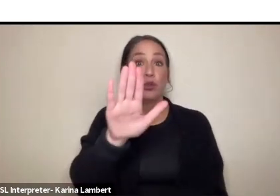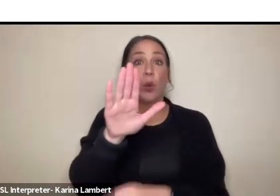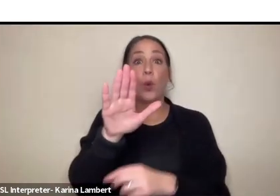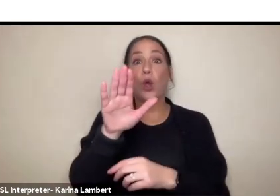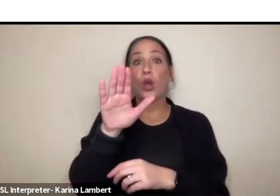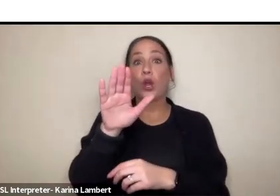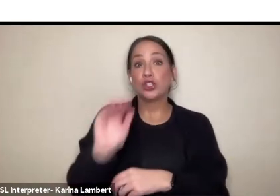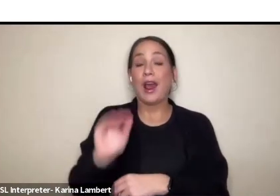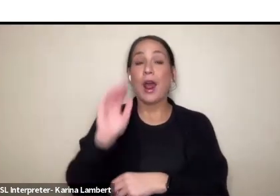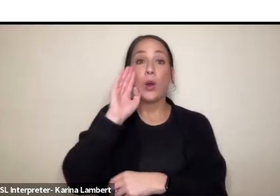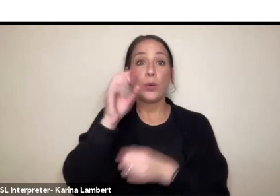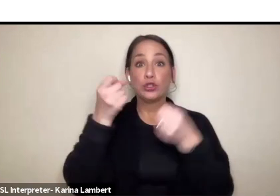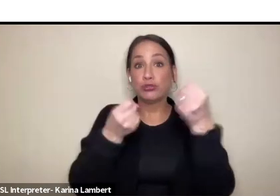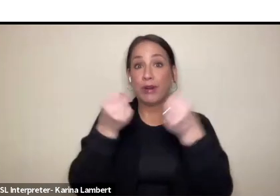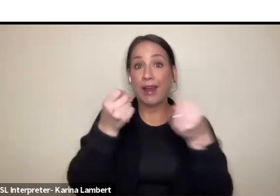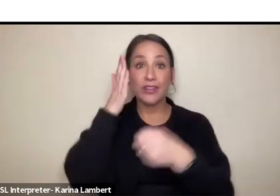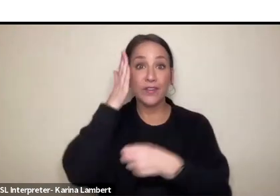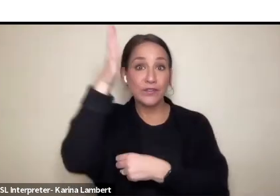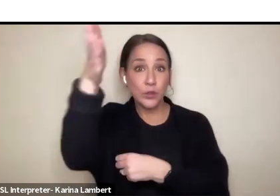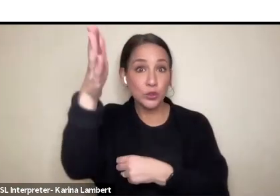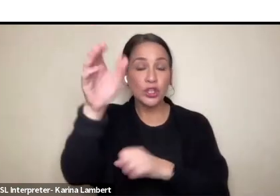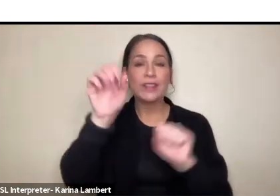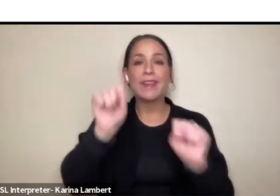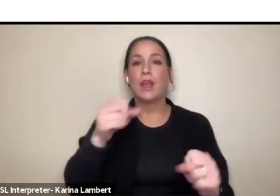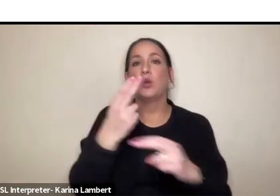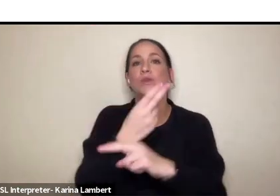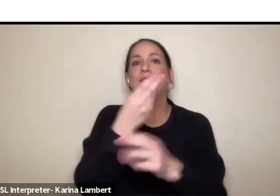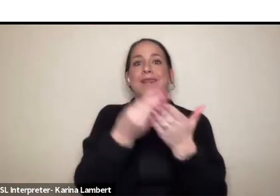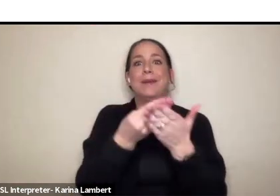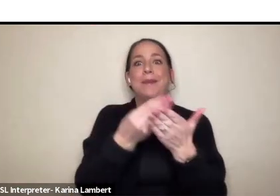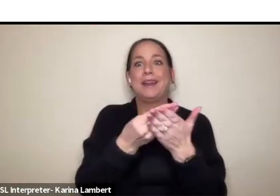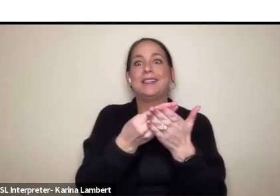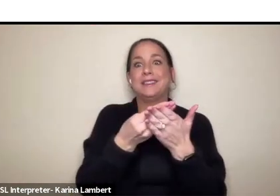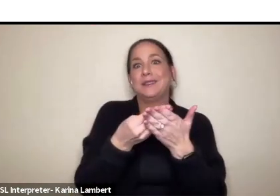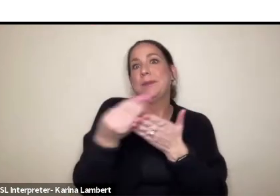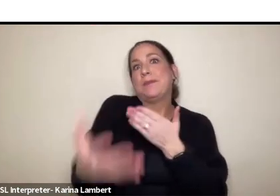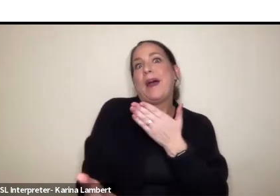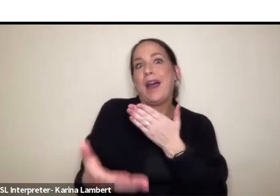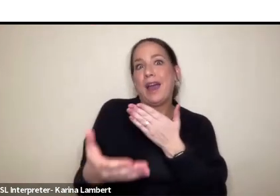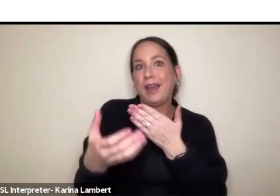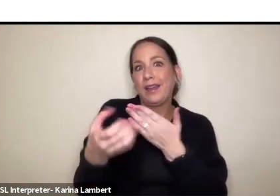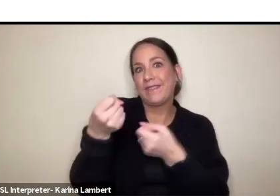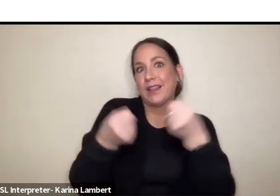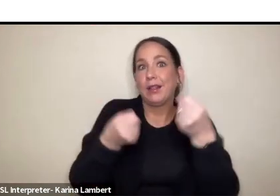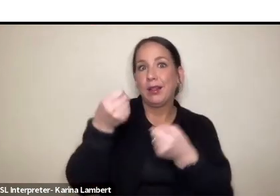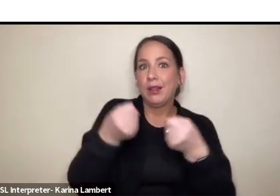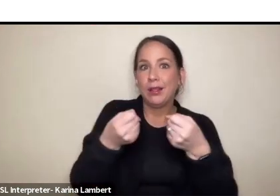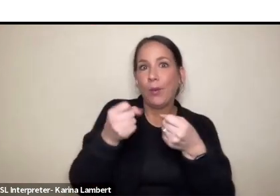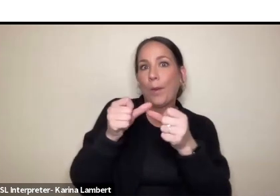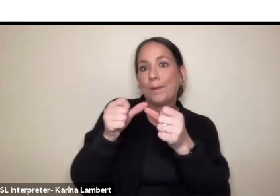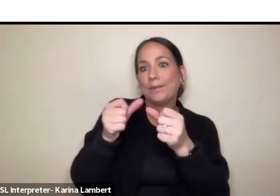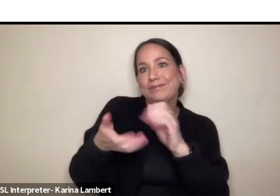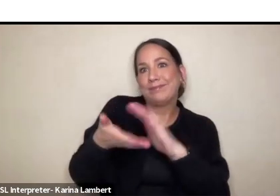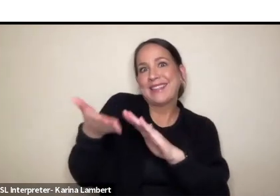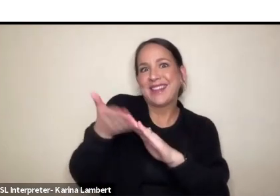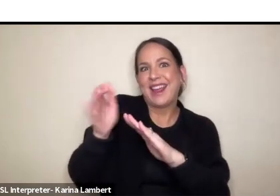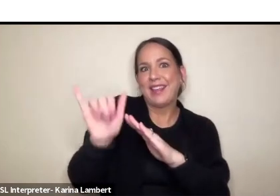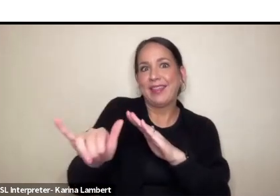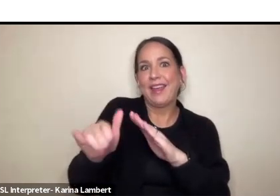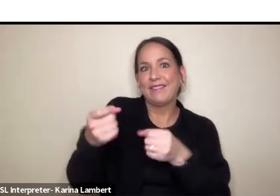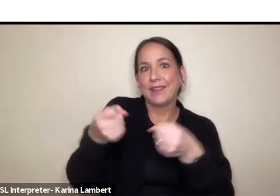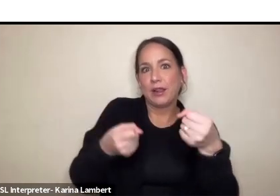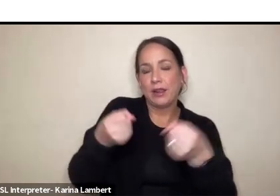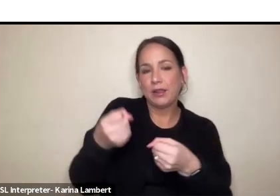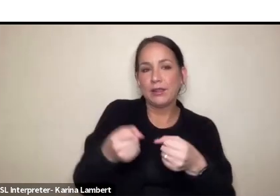they can use this money to purchase a vehicle and maintain that vehicle. Basic living expenses, that's going to